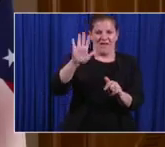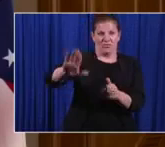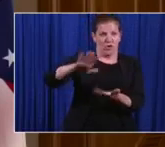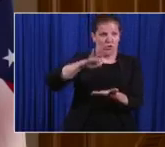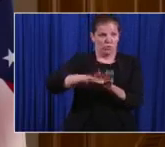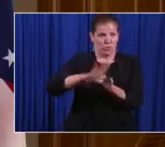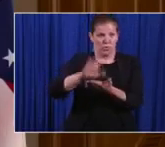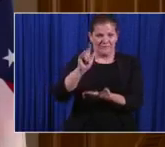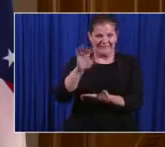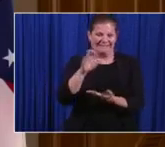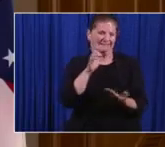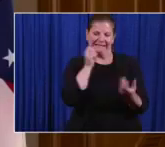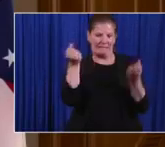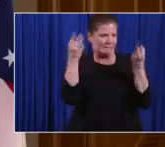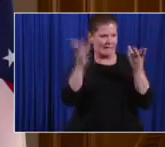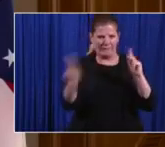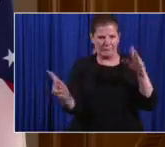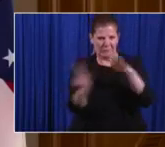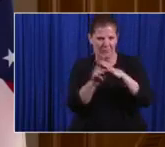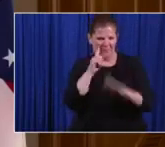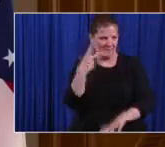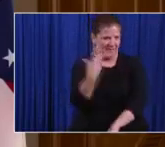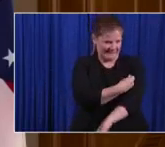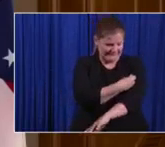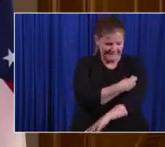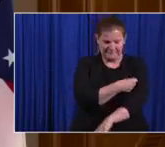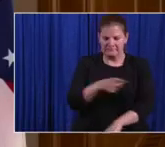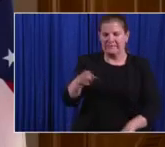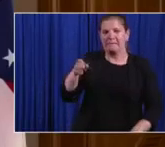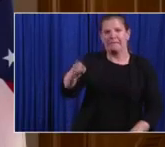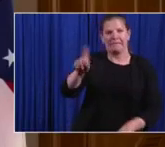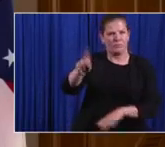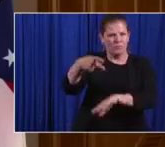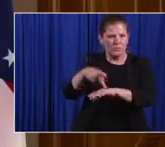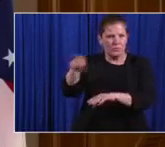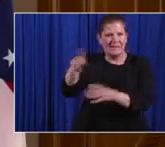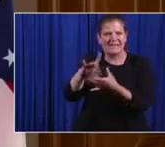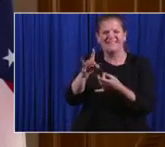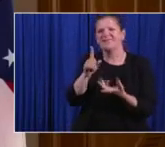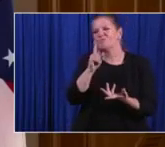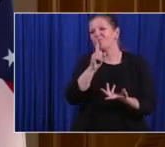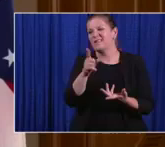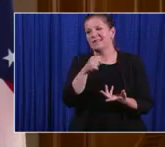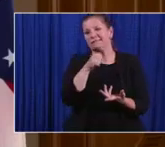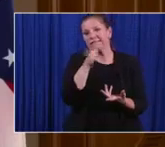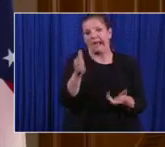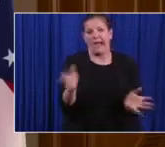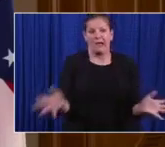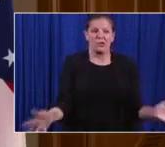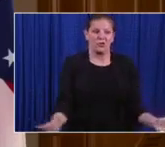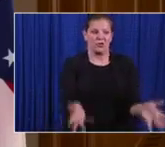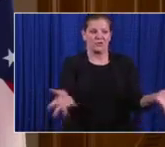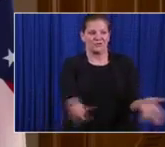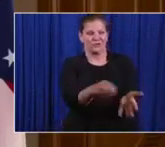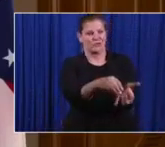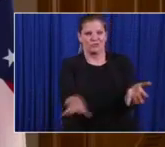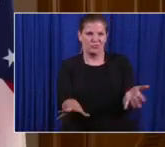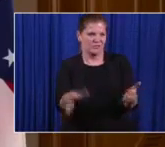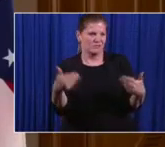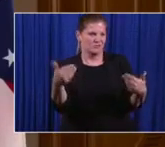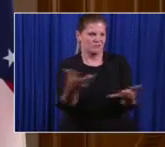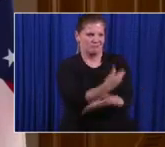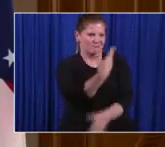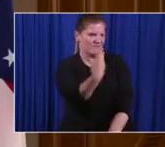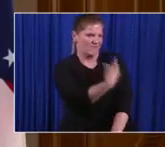clinics. And the administrators said that they weren't really encouraging students to take the vaccine because they didn't